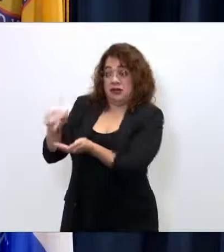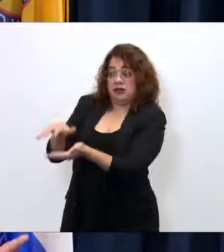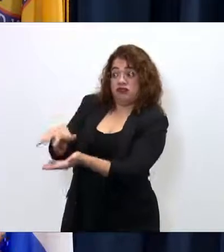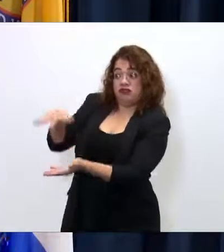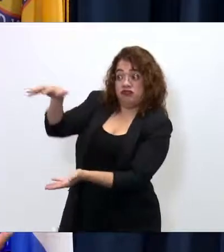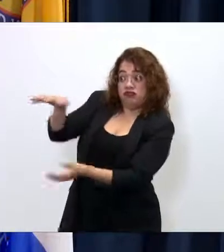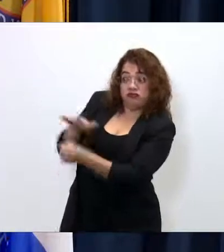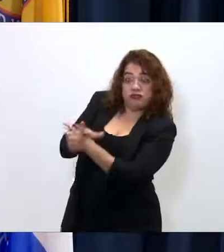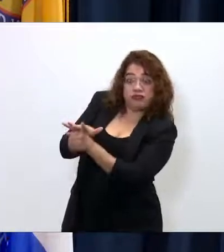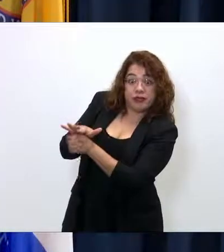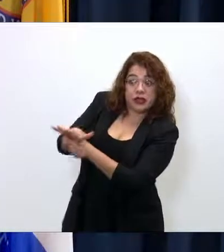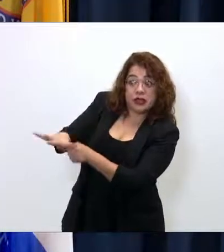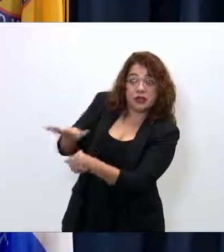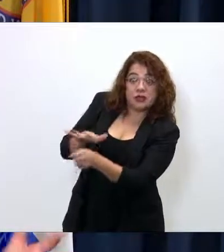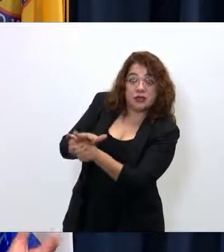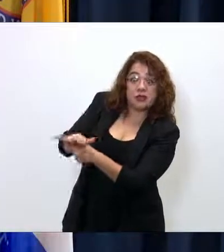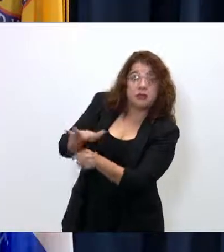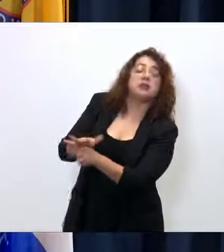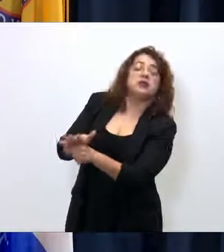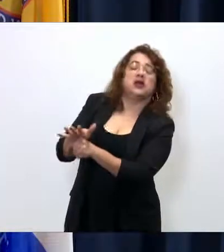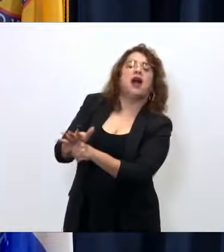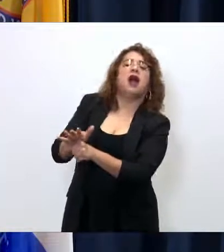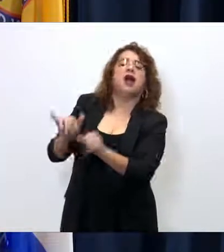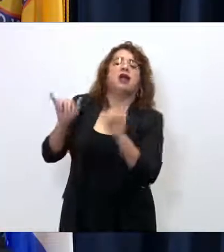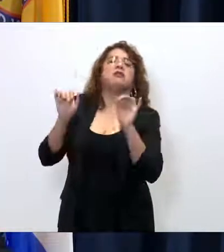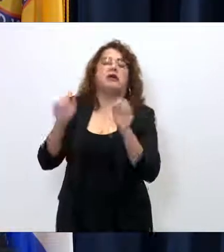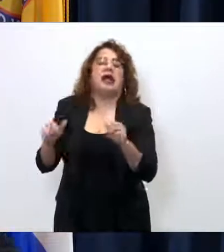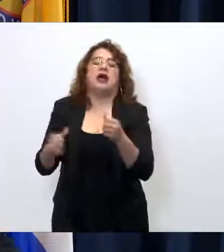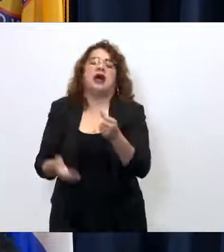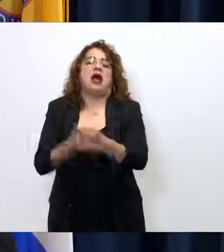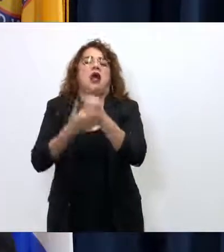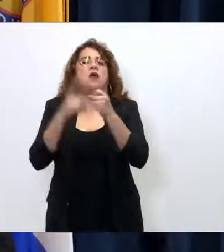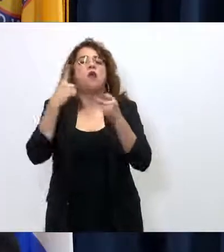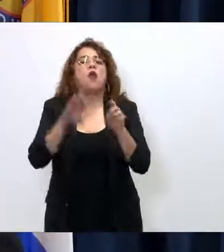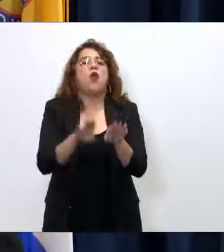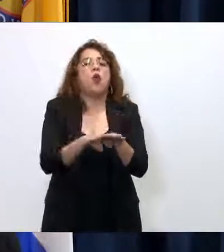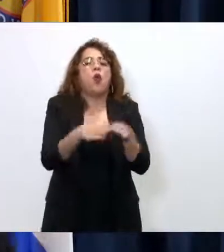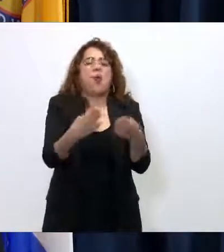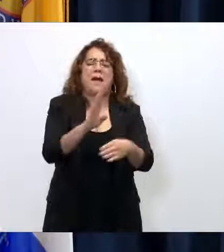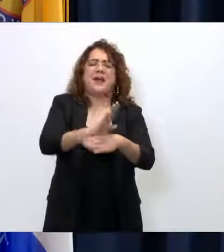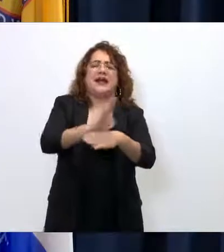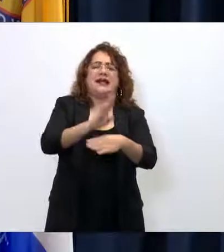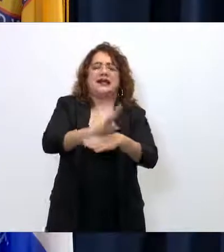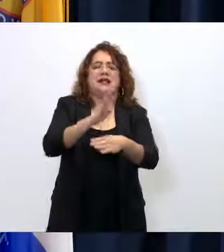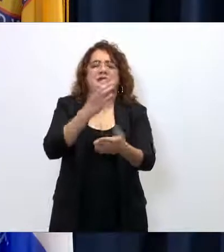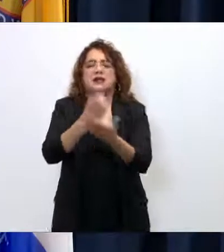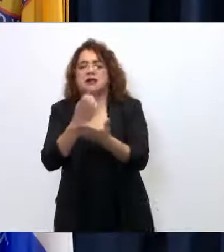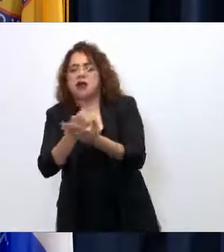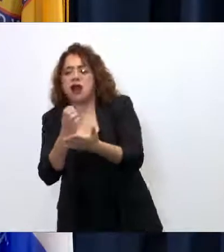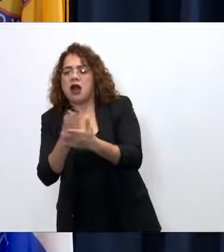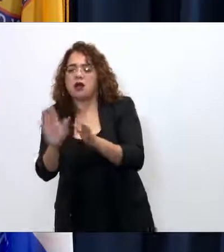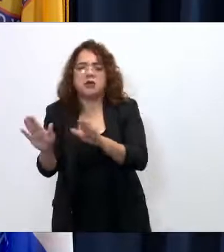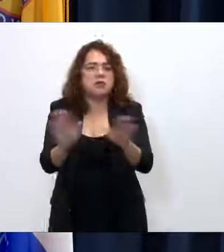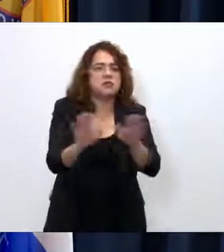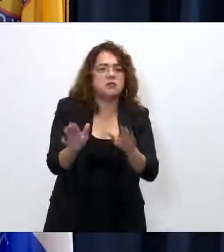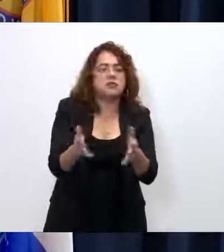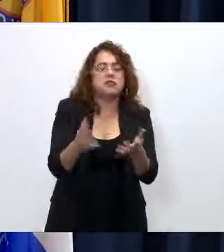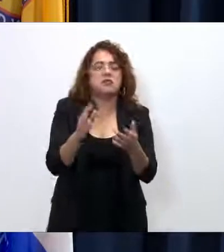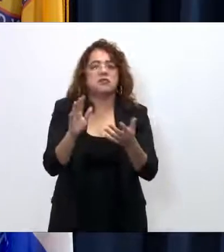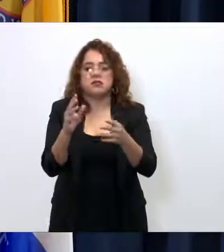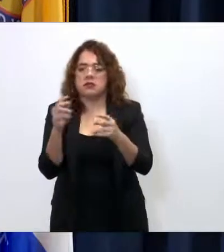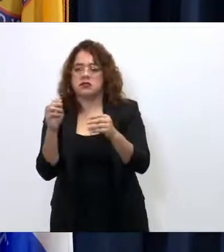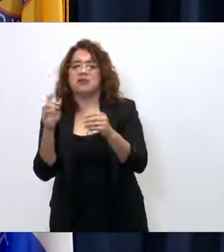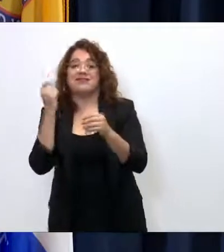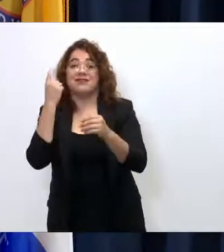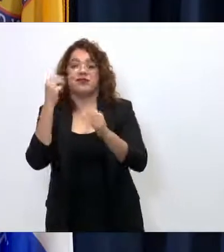to begin to reopen, and restrictions that are currently in place will not be in place anymore. So that is good news, but we've of course got to